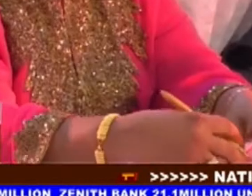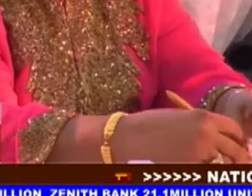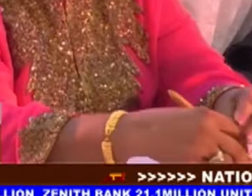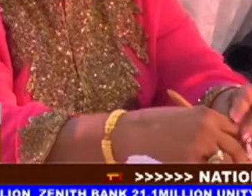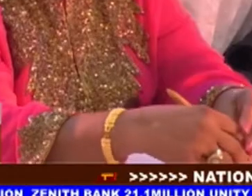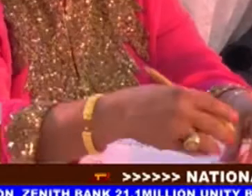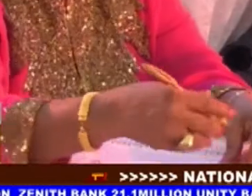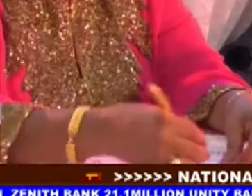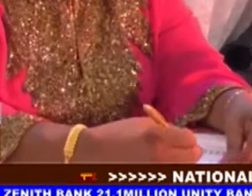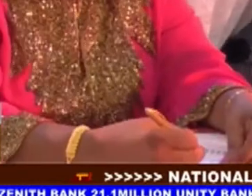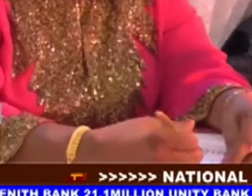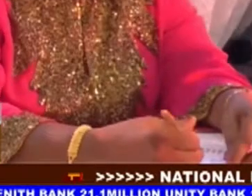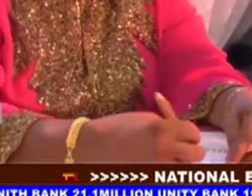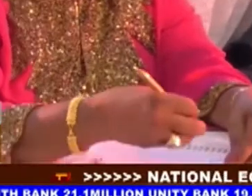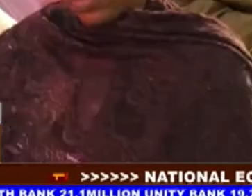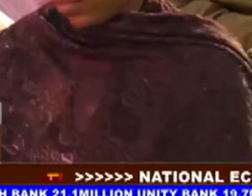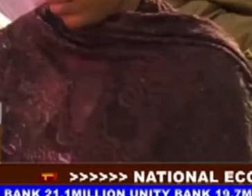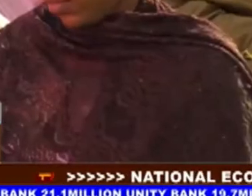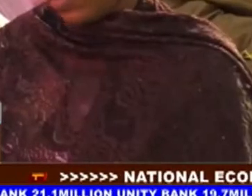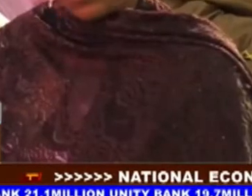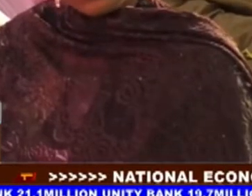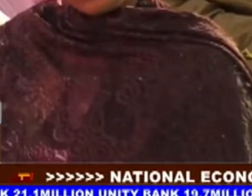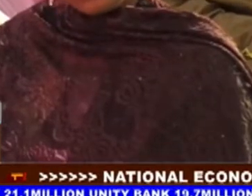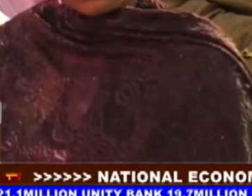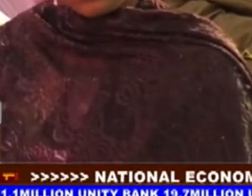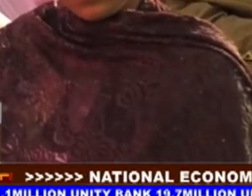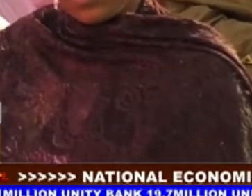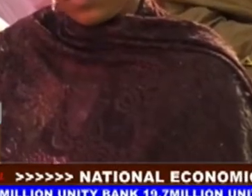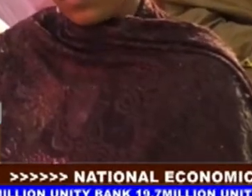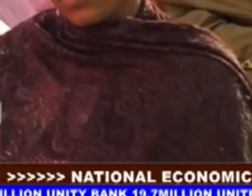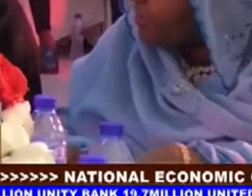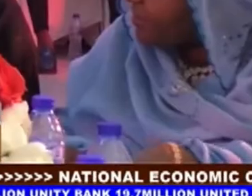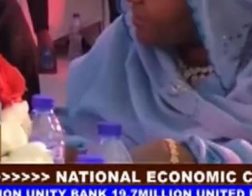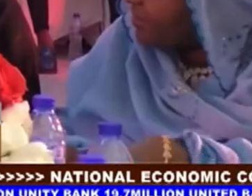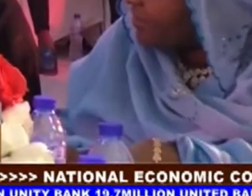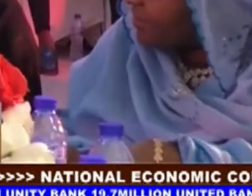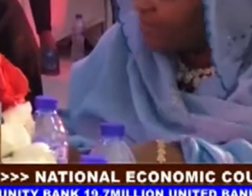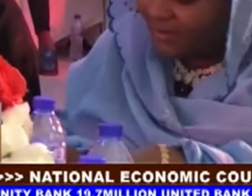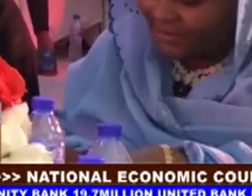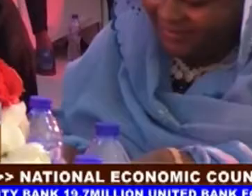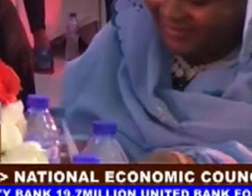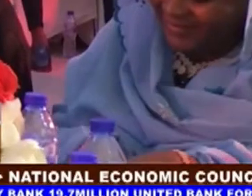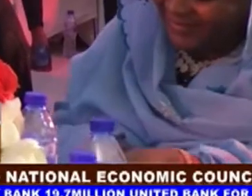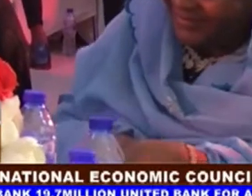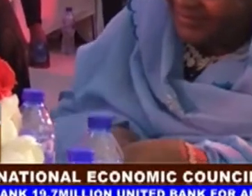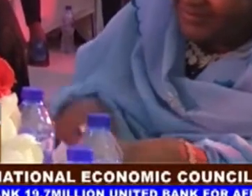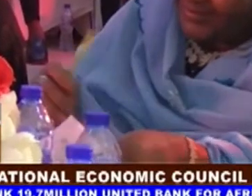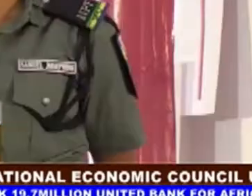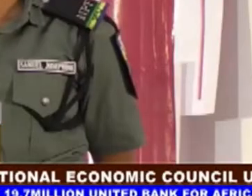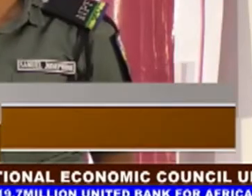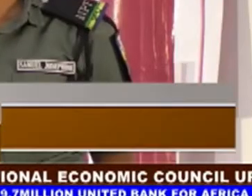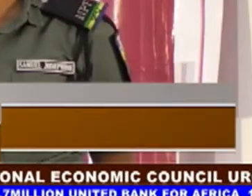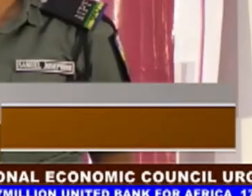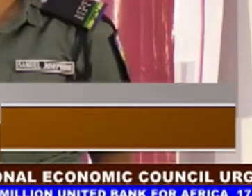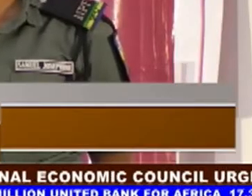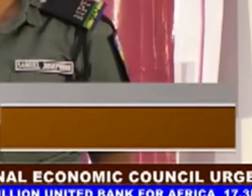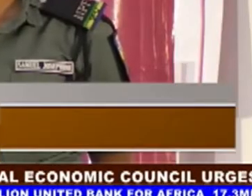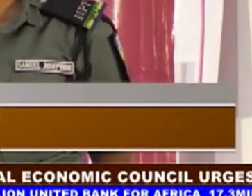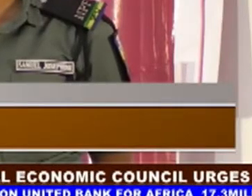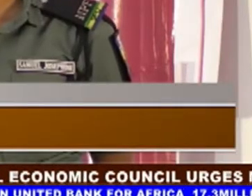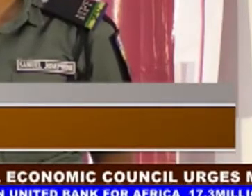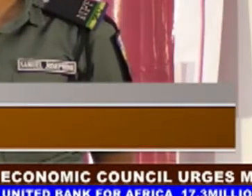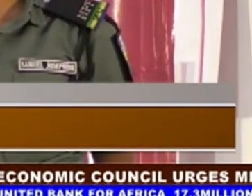the document will serve as a multi-sectoral response for the youth to have safe and inclusive society. The way you